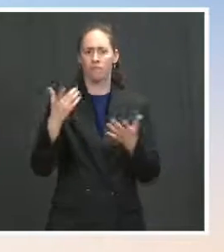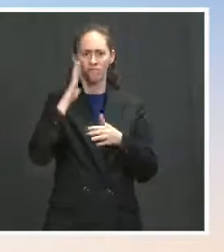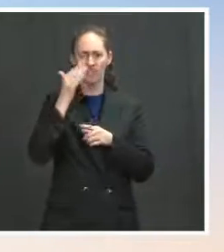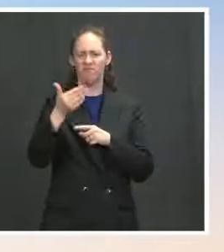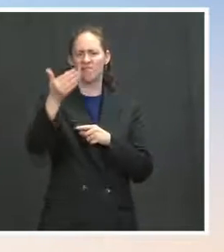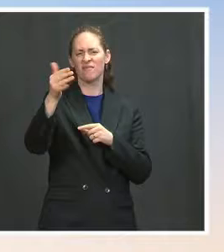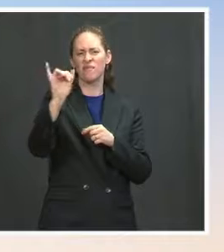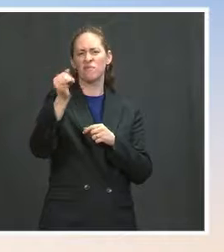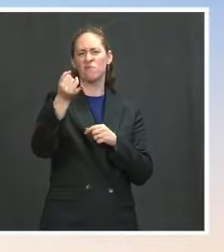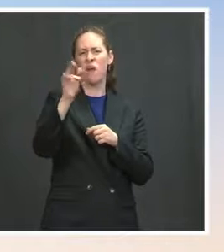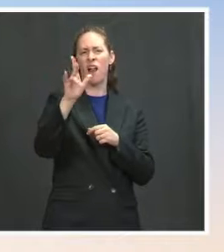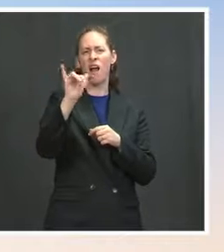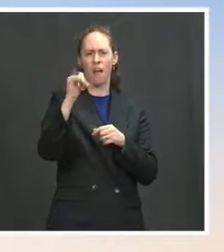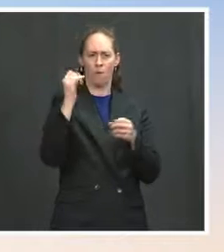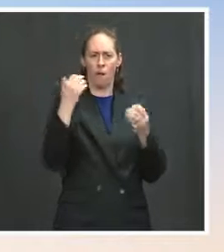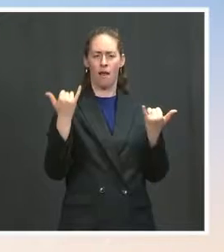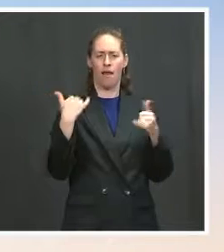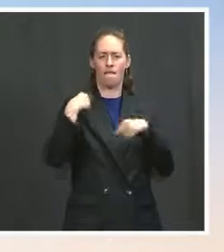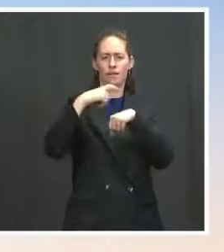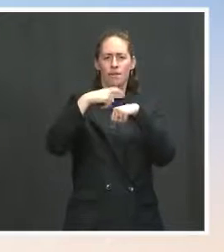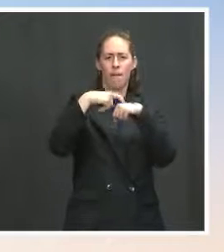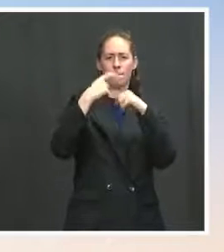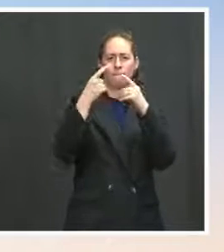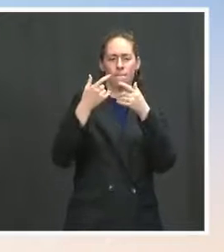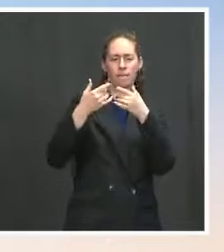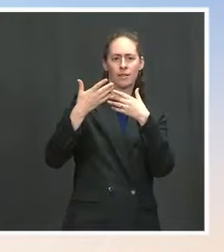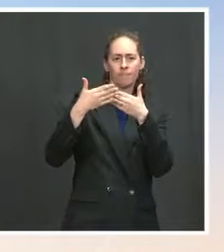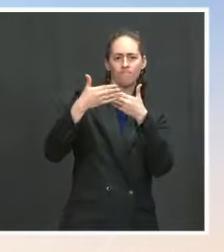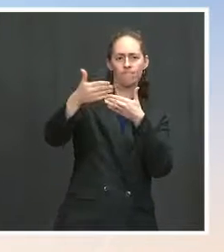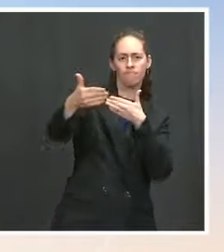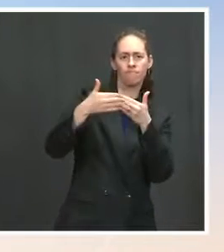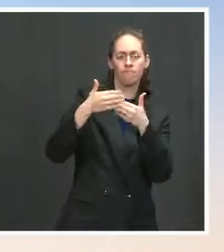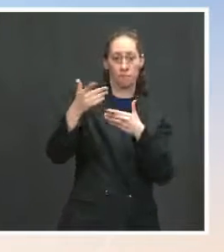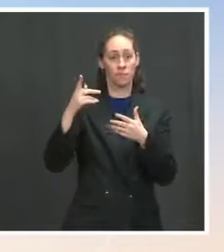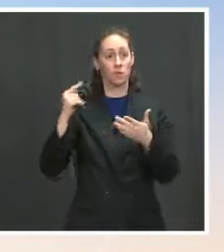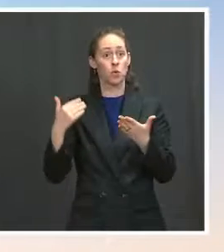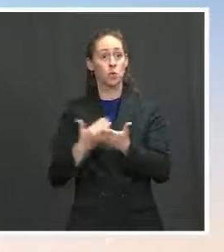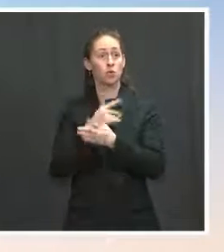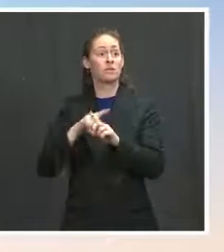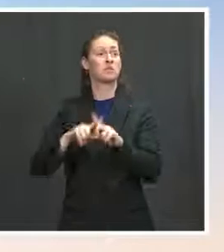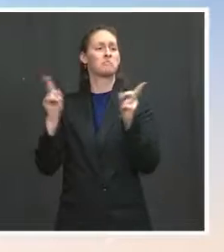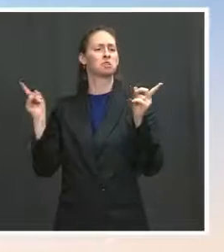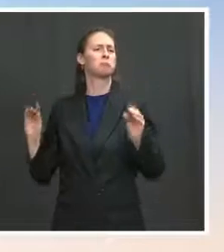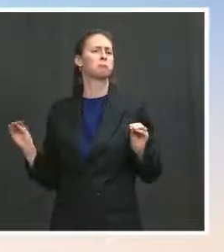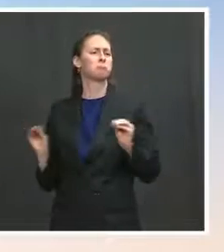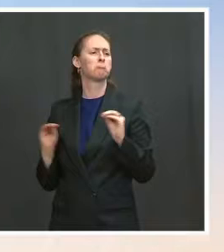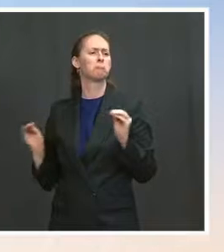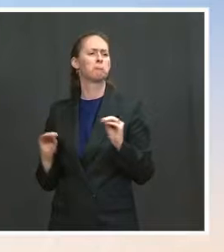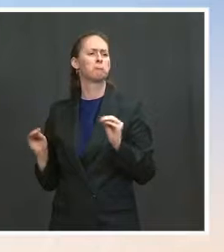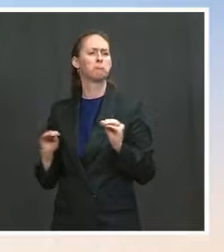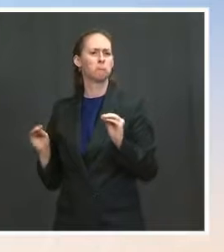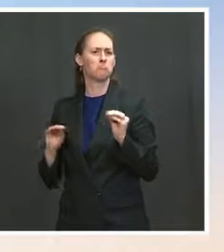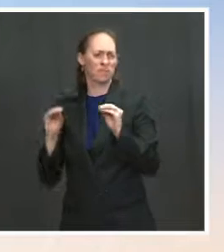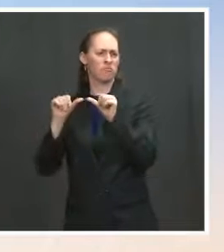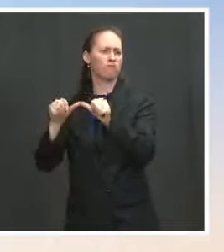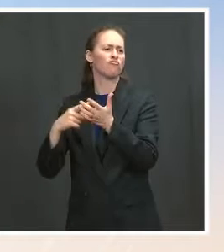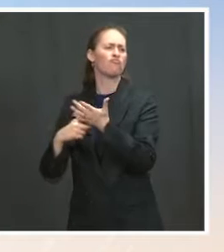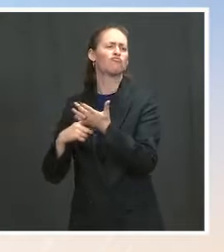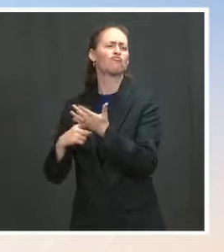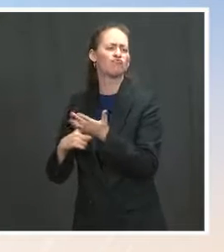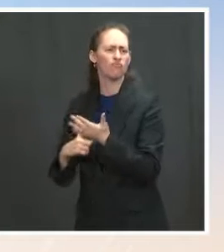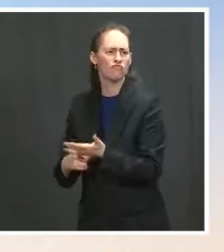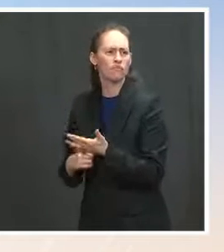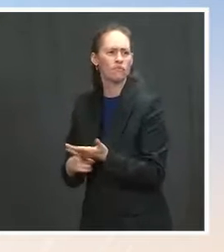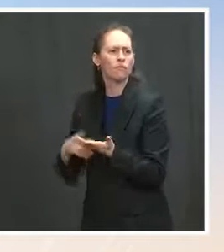president we're not here to set new deadlines. We're going to continue those conversations. Okay, just checking, because the Transportation Secretary did say on Sunday that they do